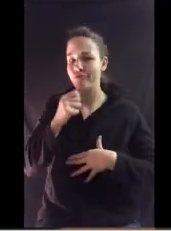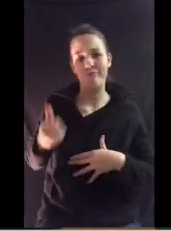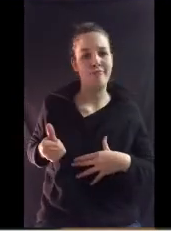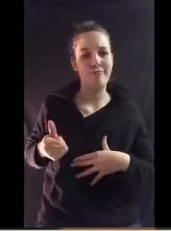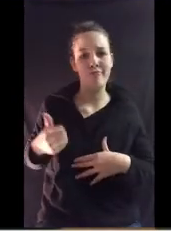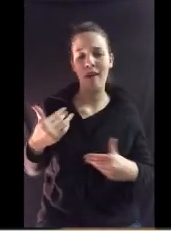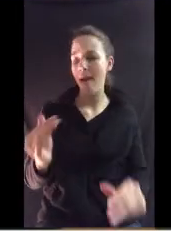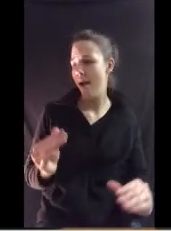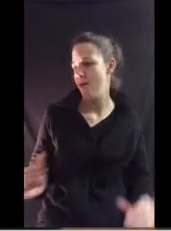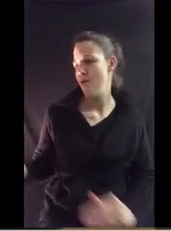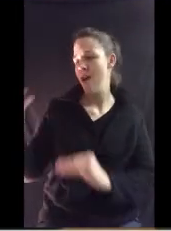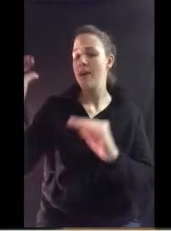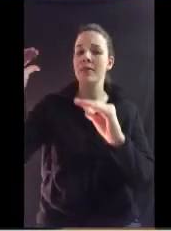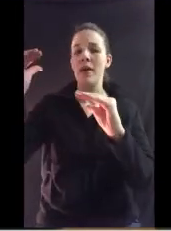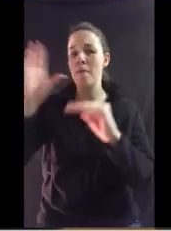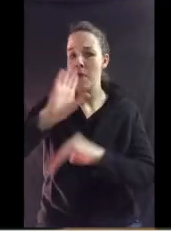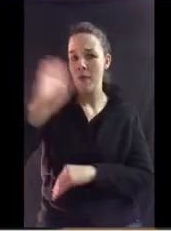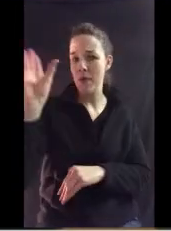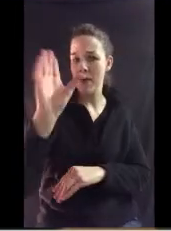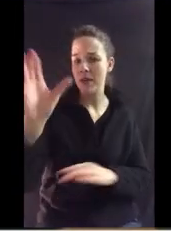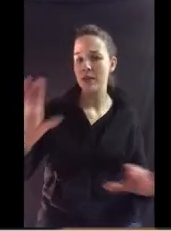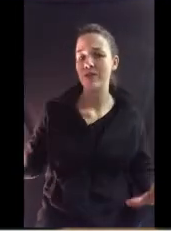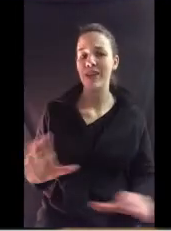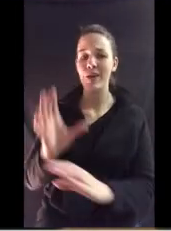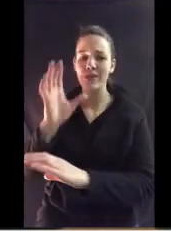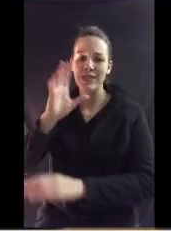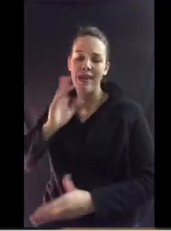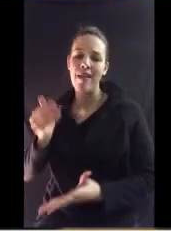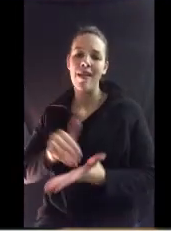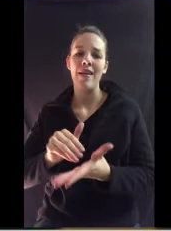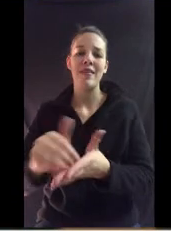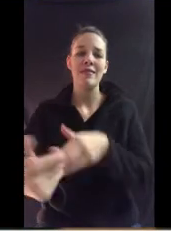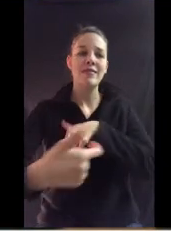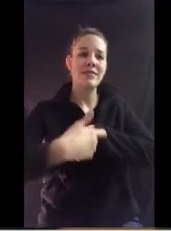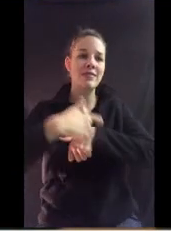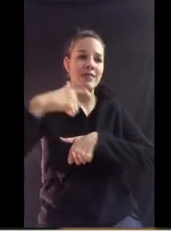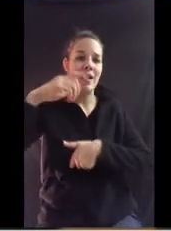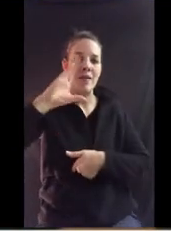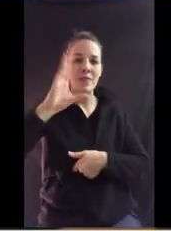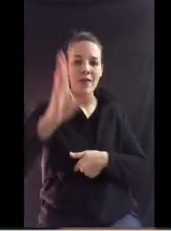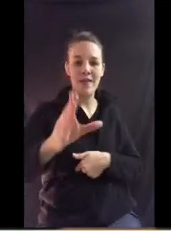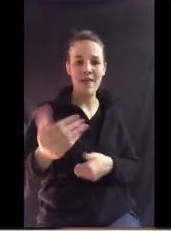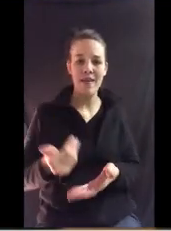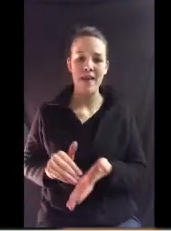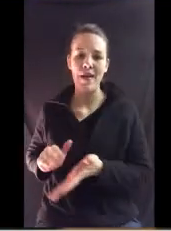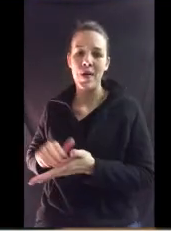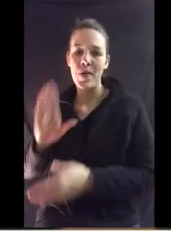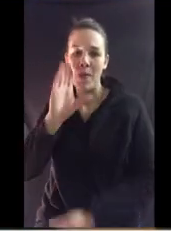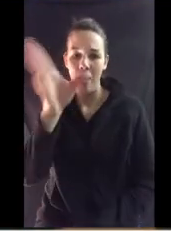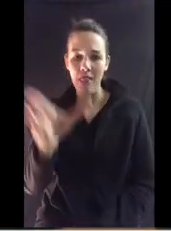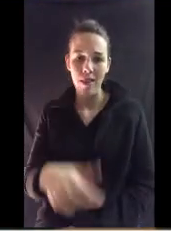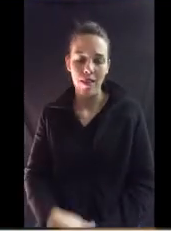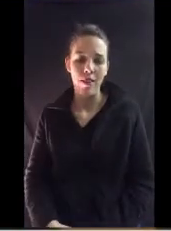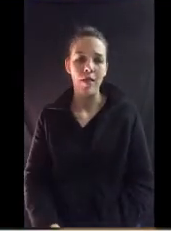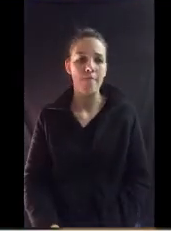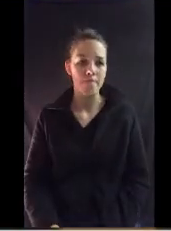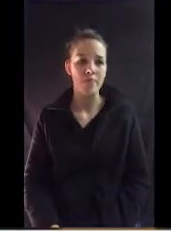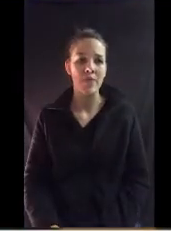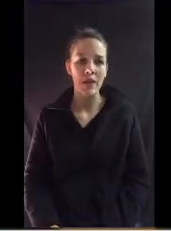rise unafraid. I'll rise up, and I'll do it a thousand